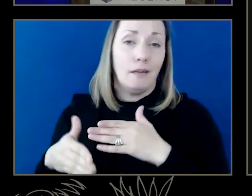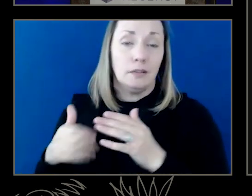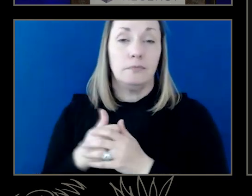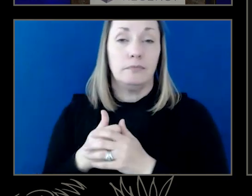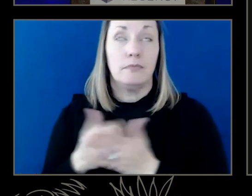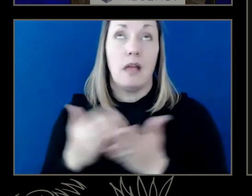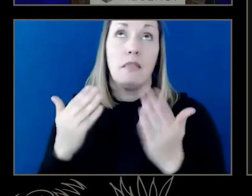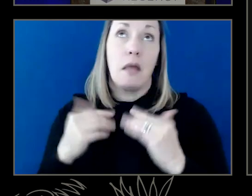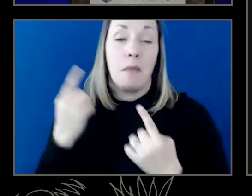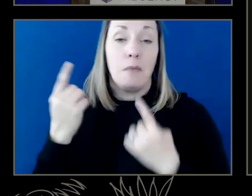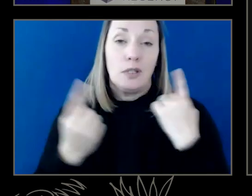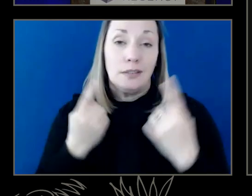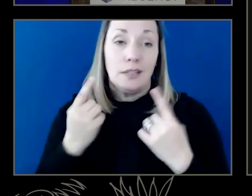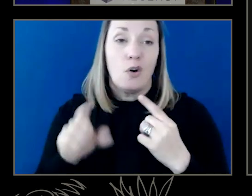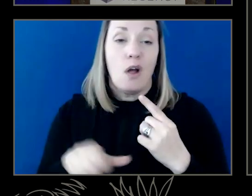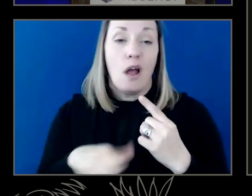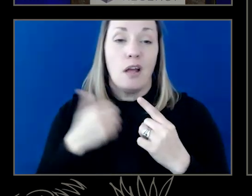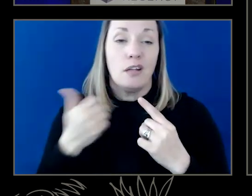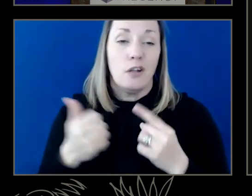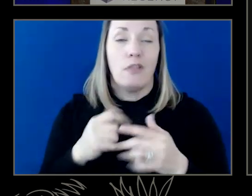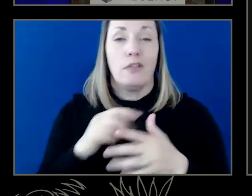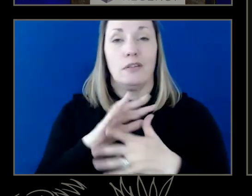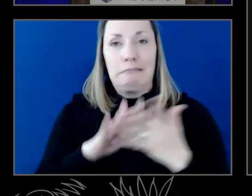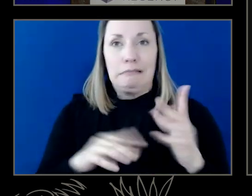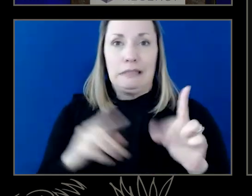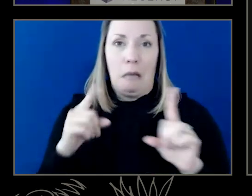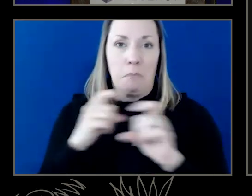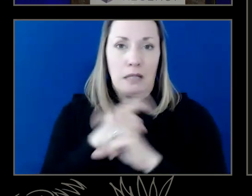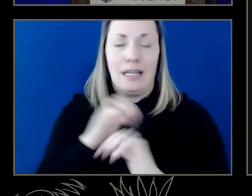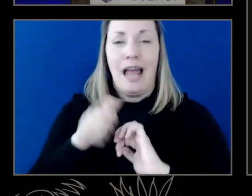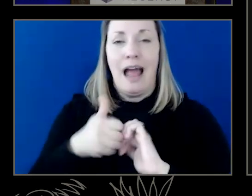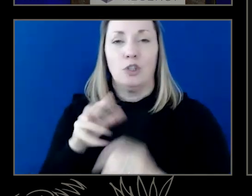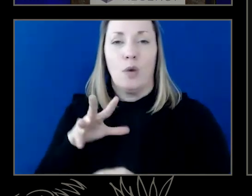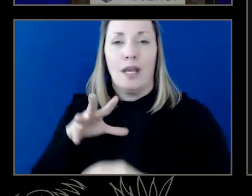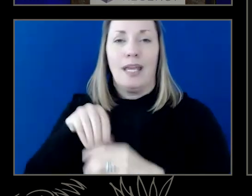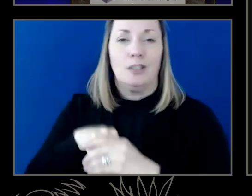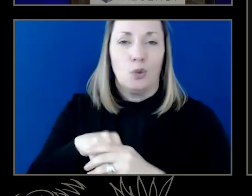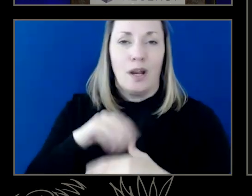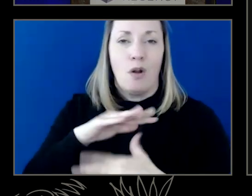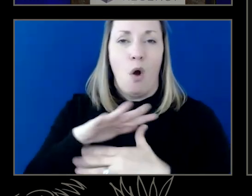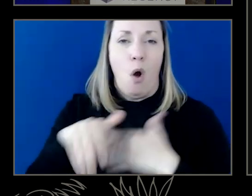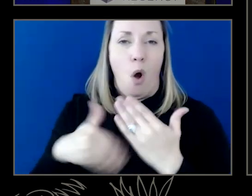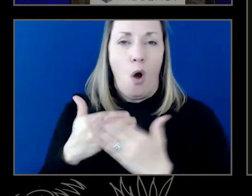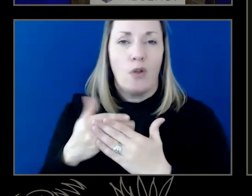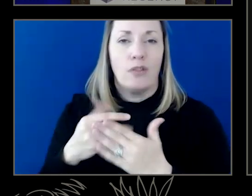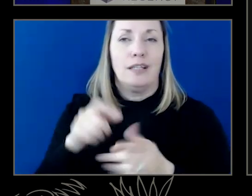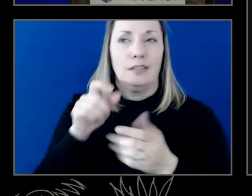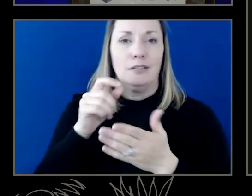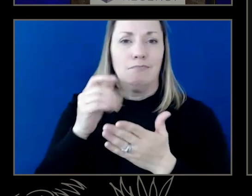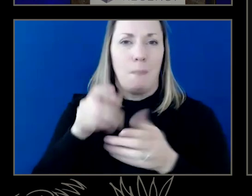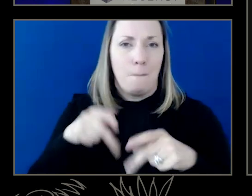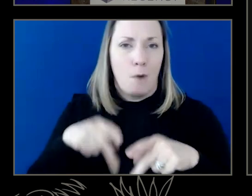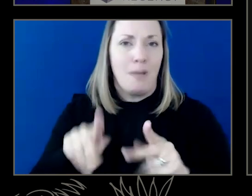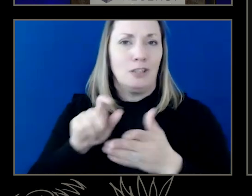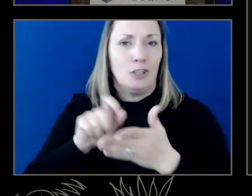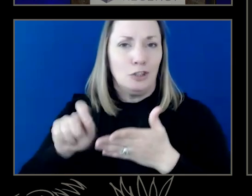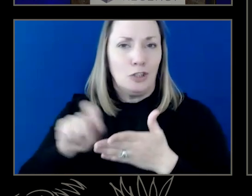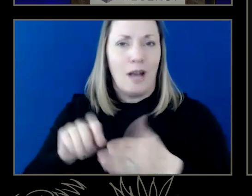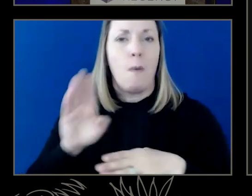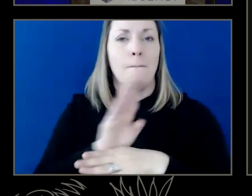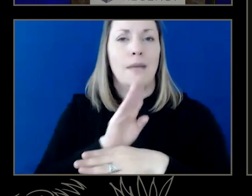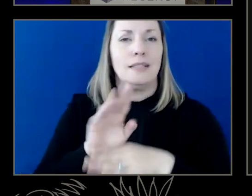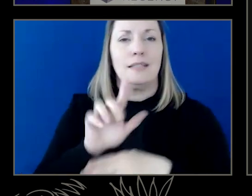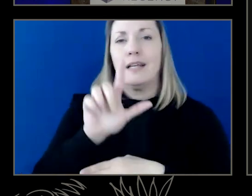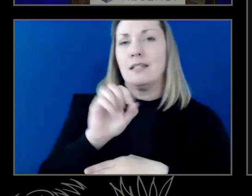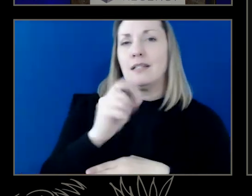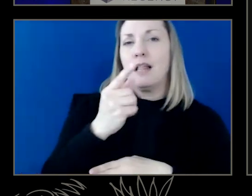Then you might consider another layer of complexity. How do I integrate all these permission checks with business logic and feature